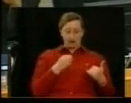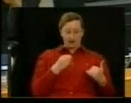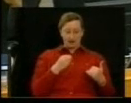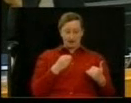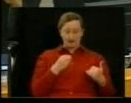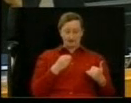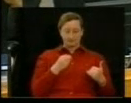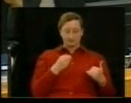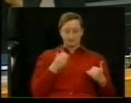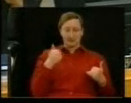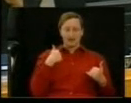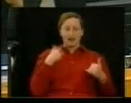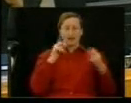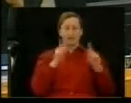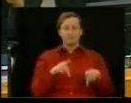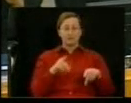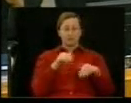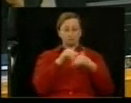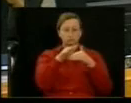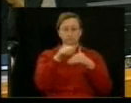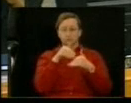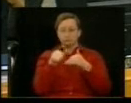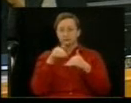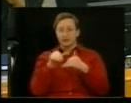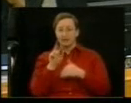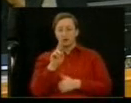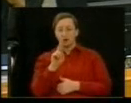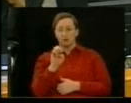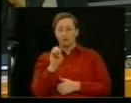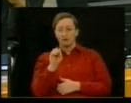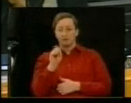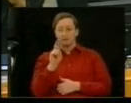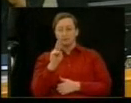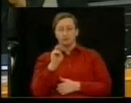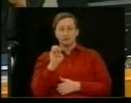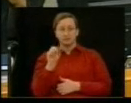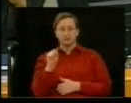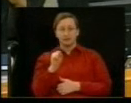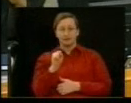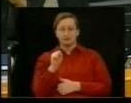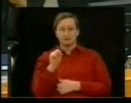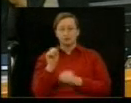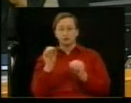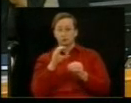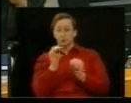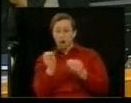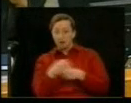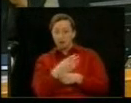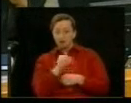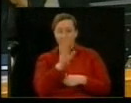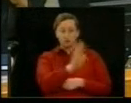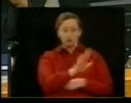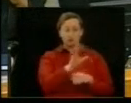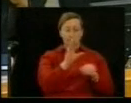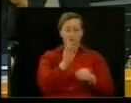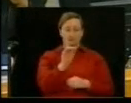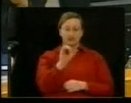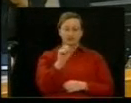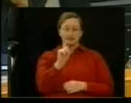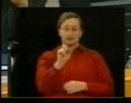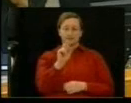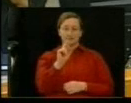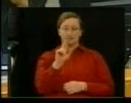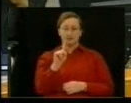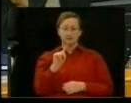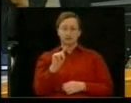people send resumes either to the commission office and to the commissioners in their district. Because how many times are we up here on zoning issues that